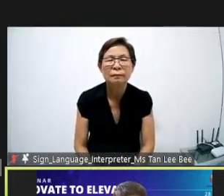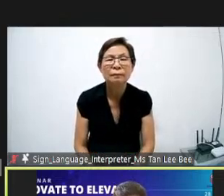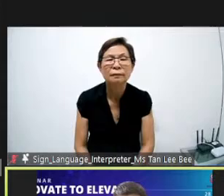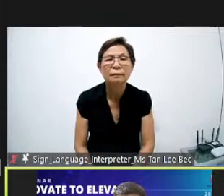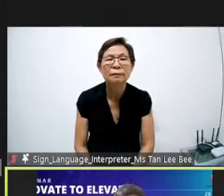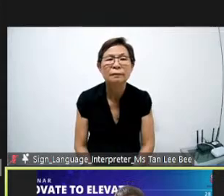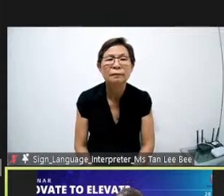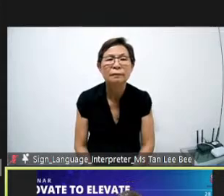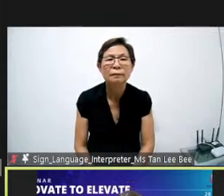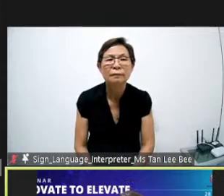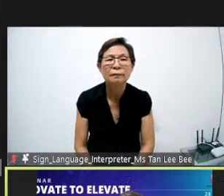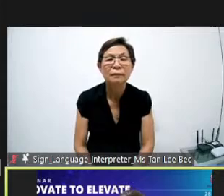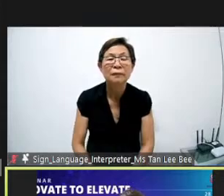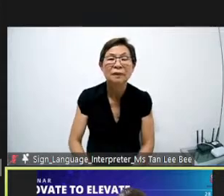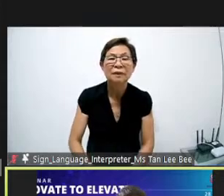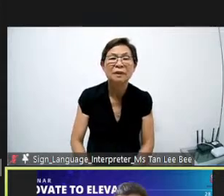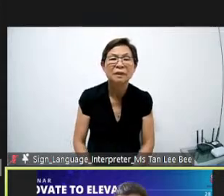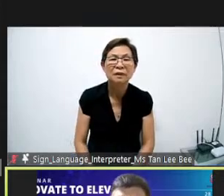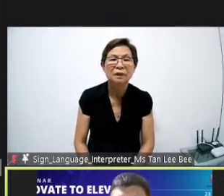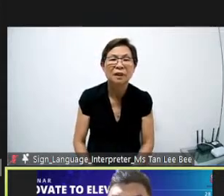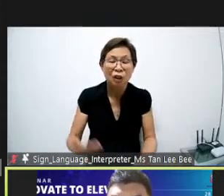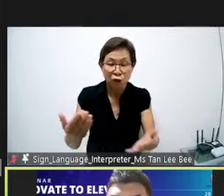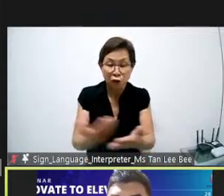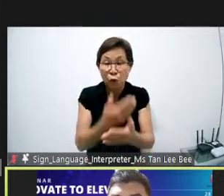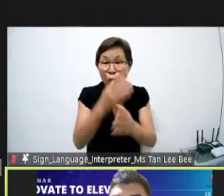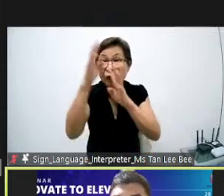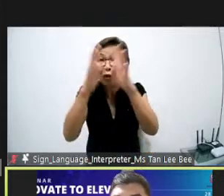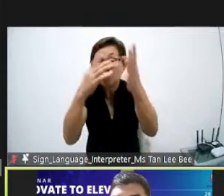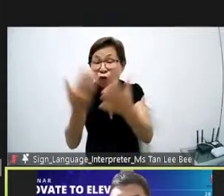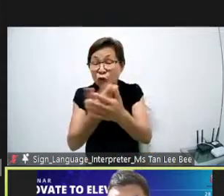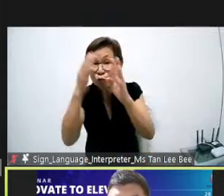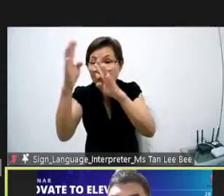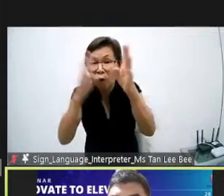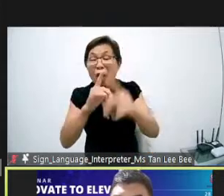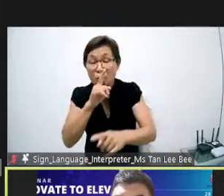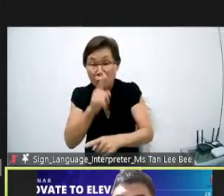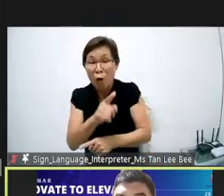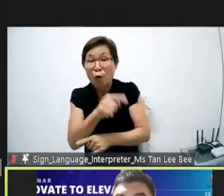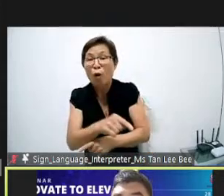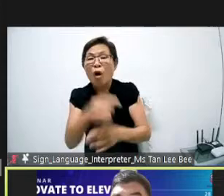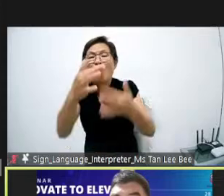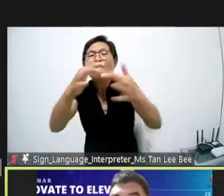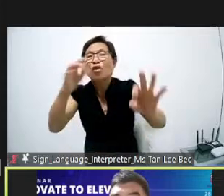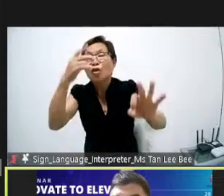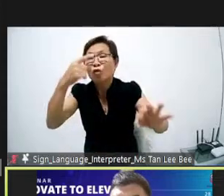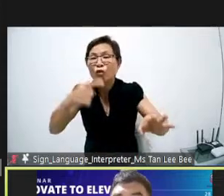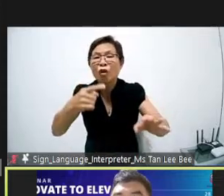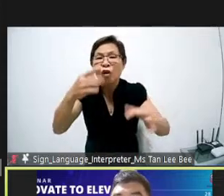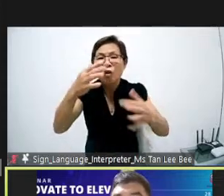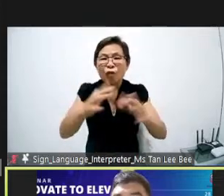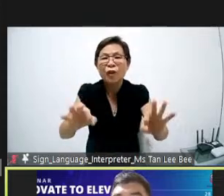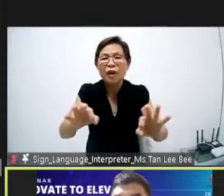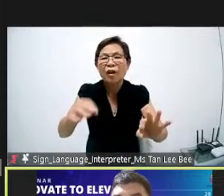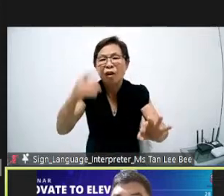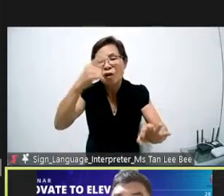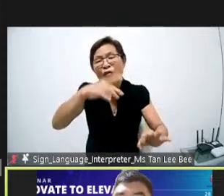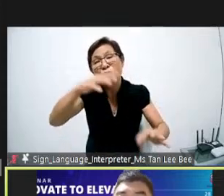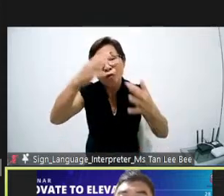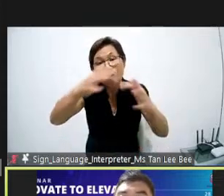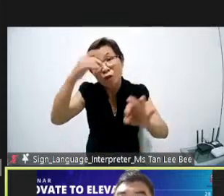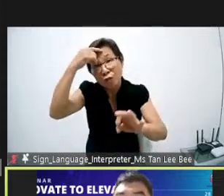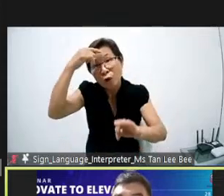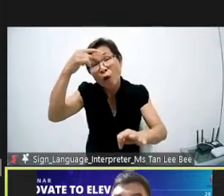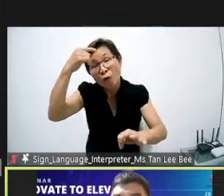Okay. So the derivative of this innovation actually is this is free for use for all parents and